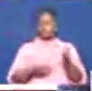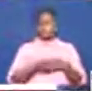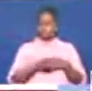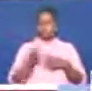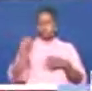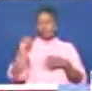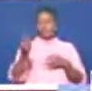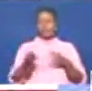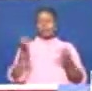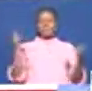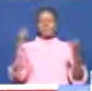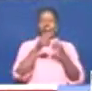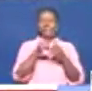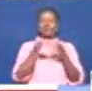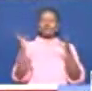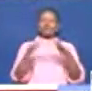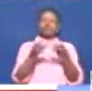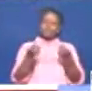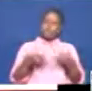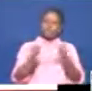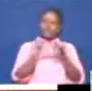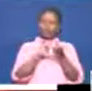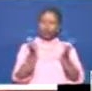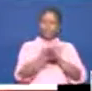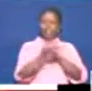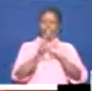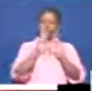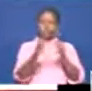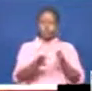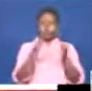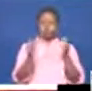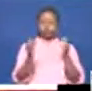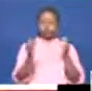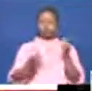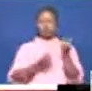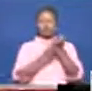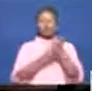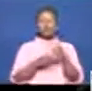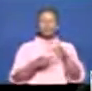vain to alter the results in favor of Raila Odinga for prime edition. I'm Gladys Mungai.